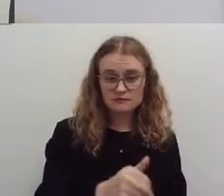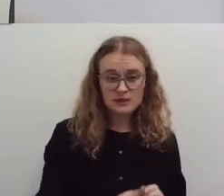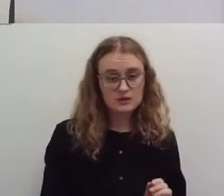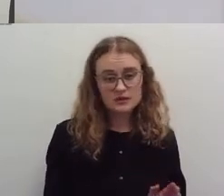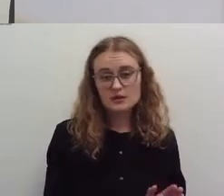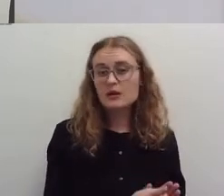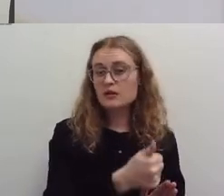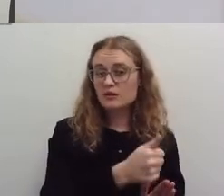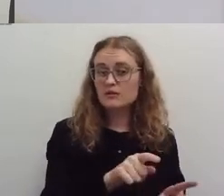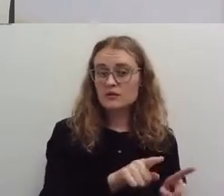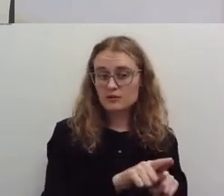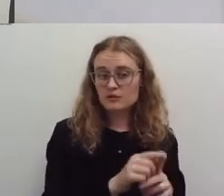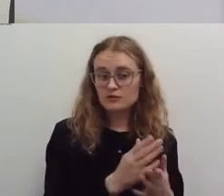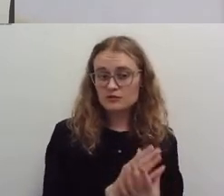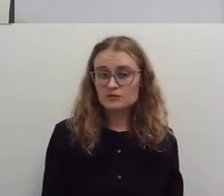something that